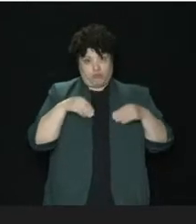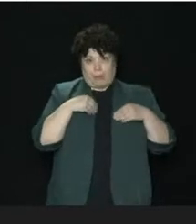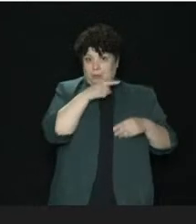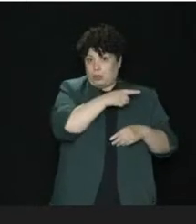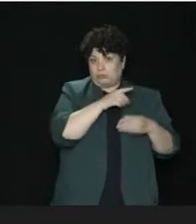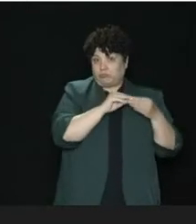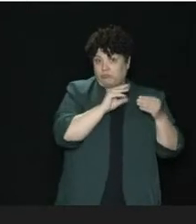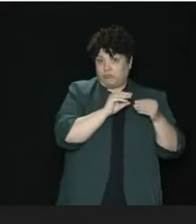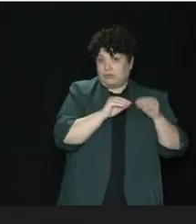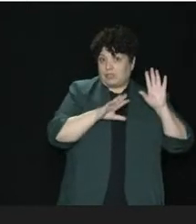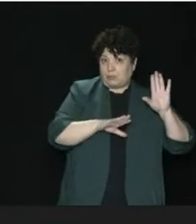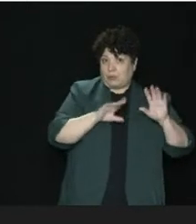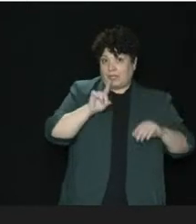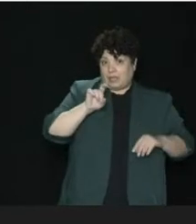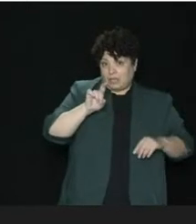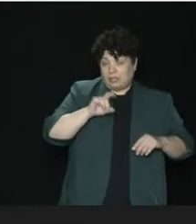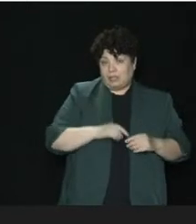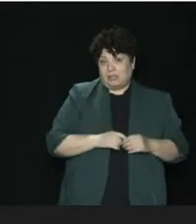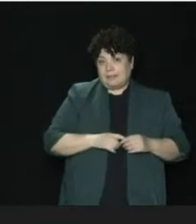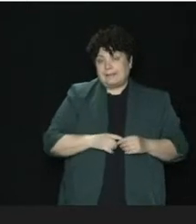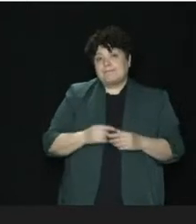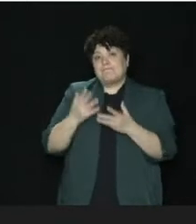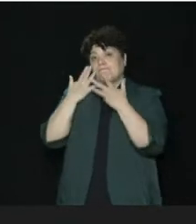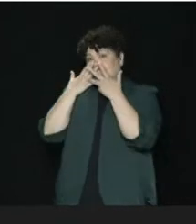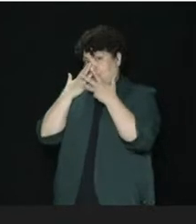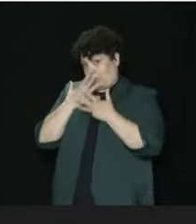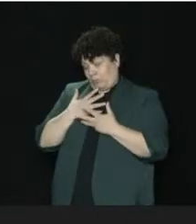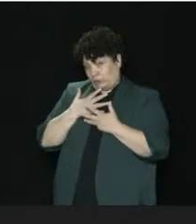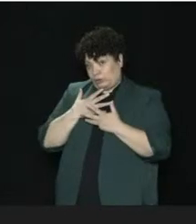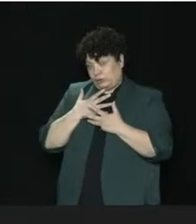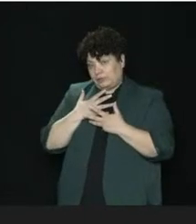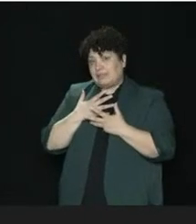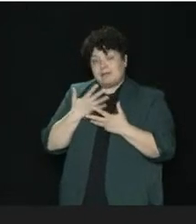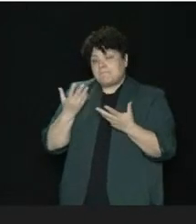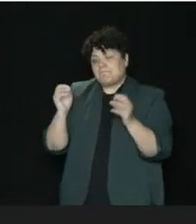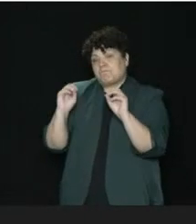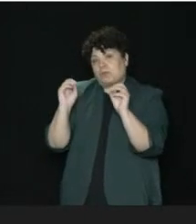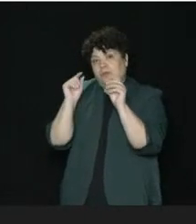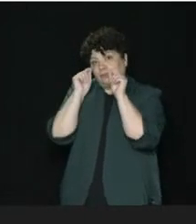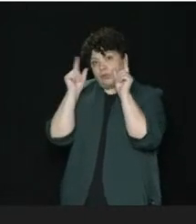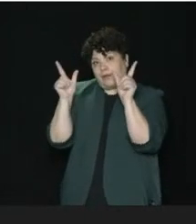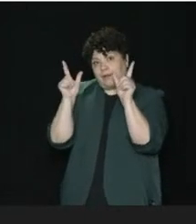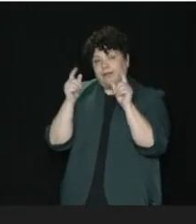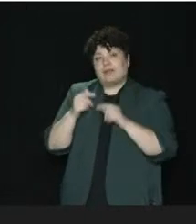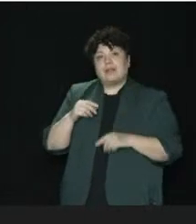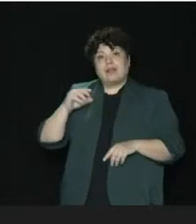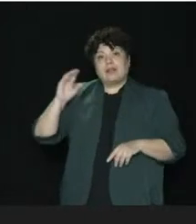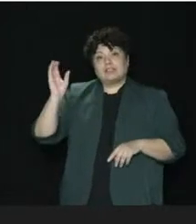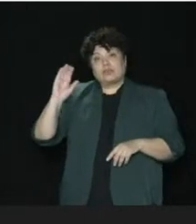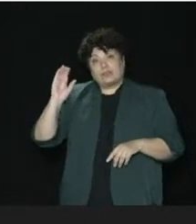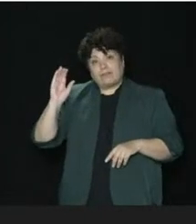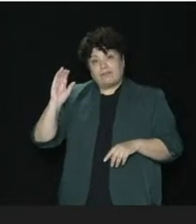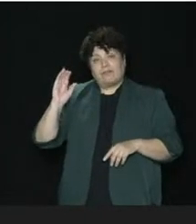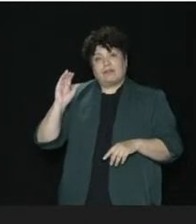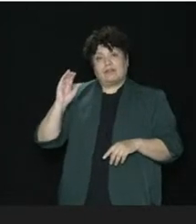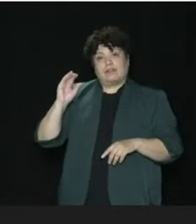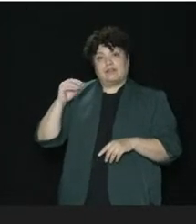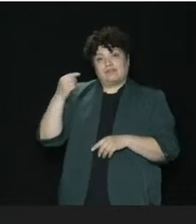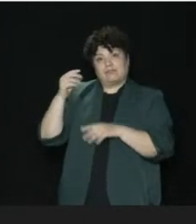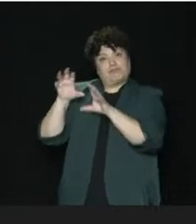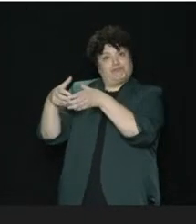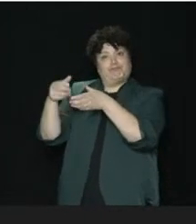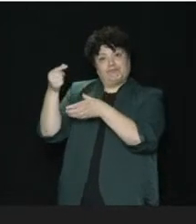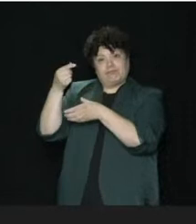It is unfortunate, but not surprising. To see conservatives playing